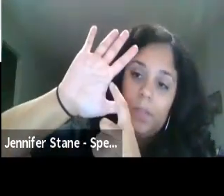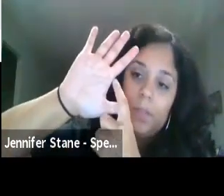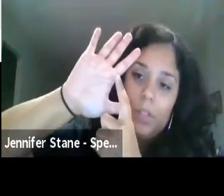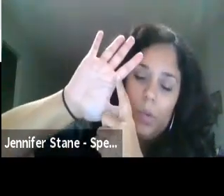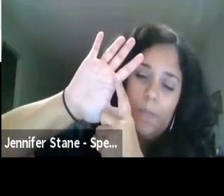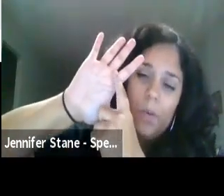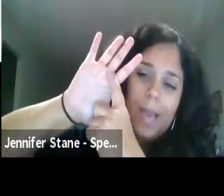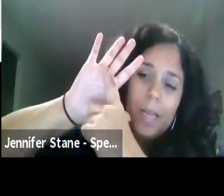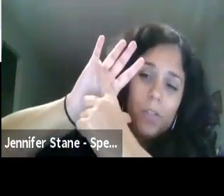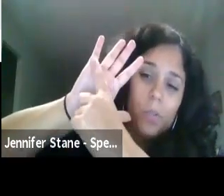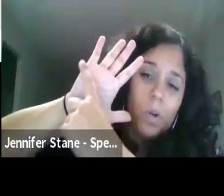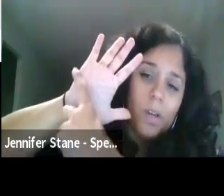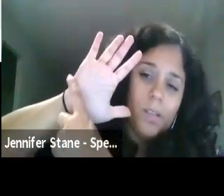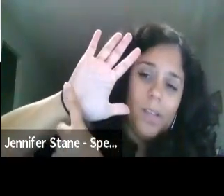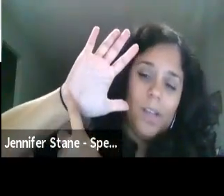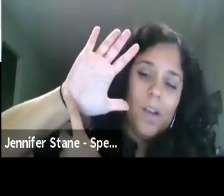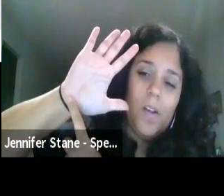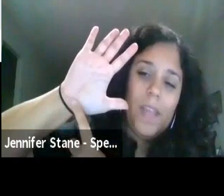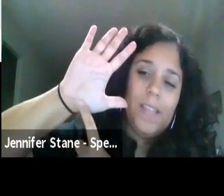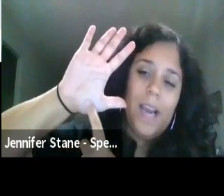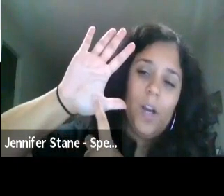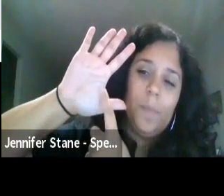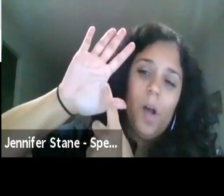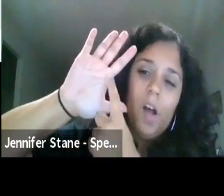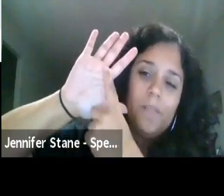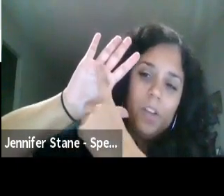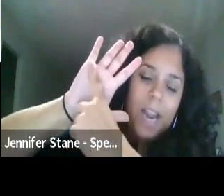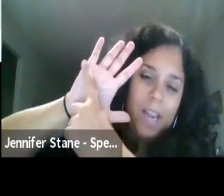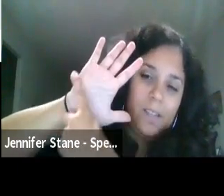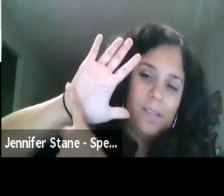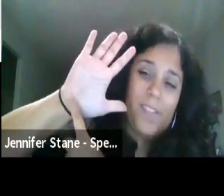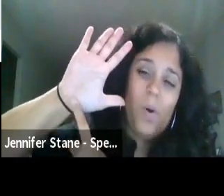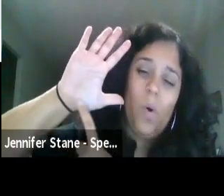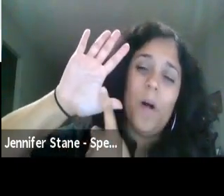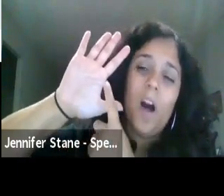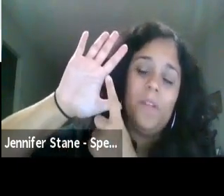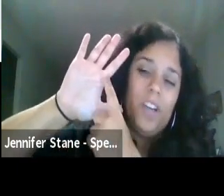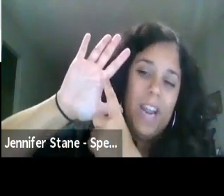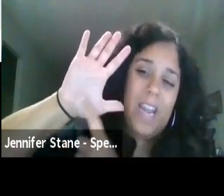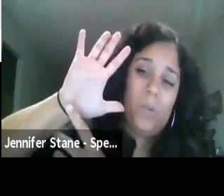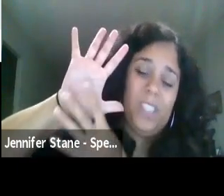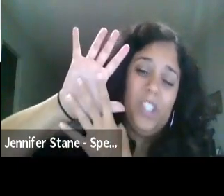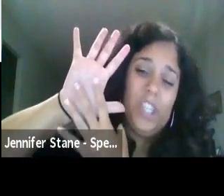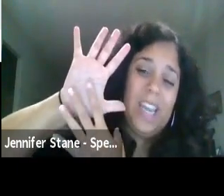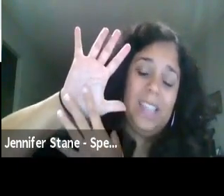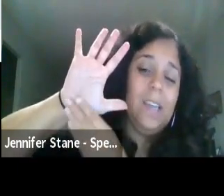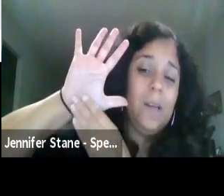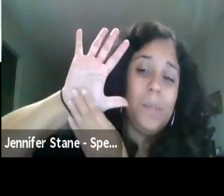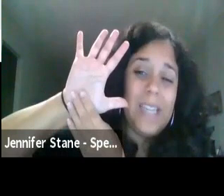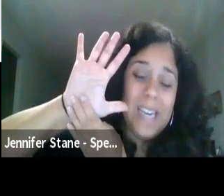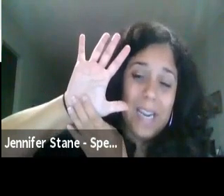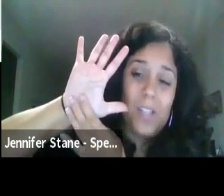equal to if you had a sore on the entire palm of your hand. The whole palm of your hand was a